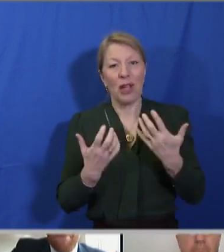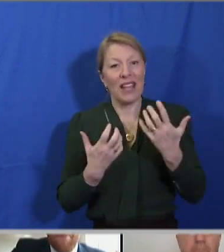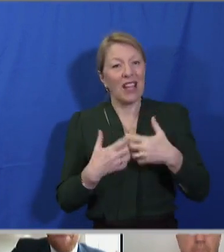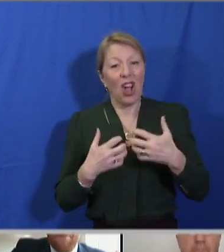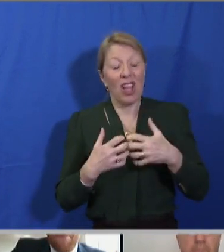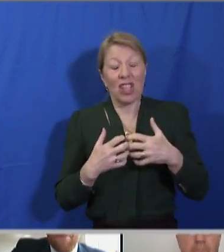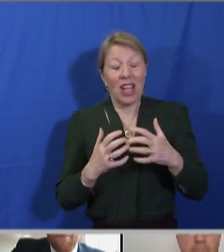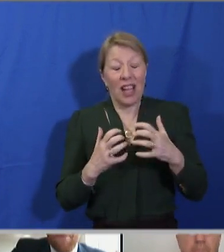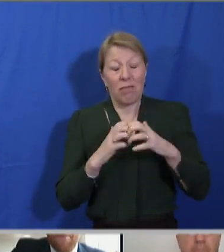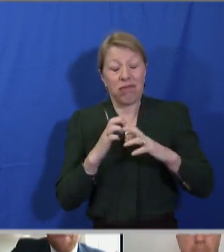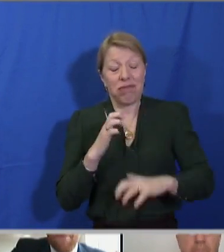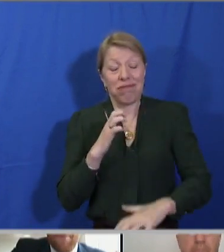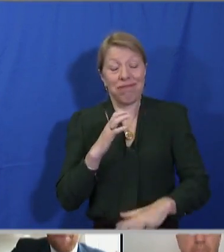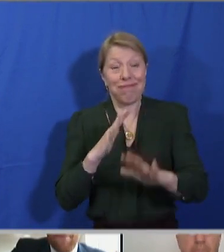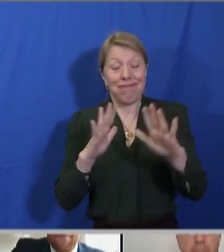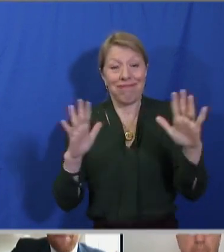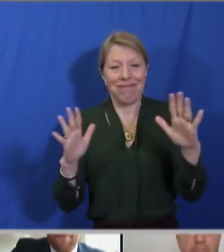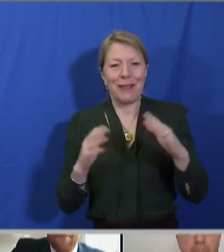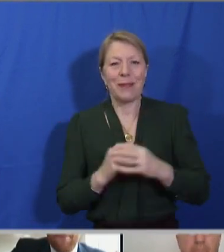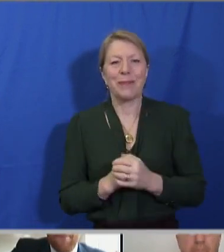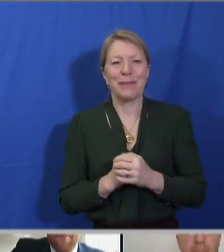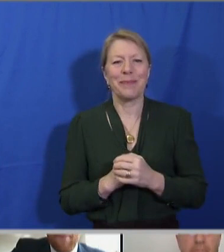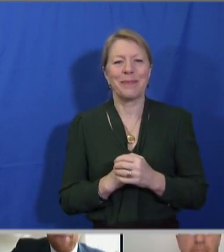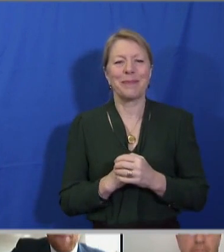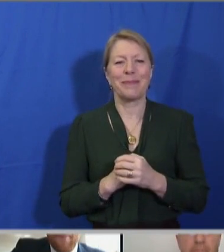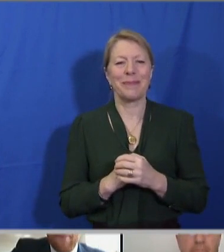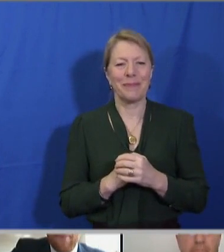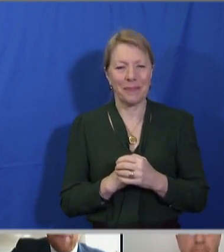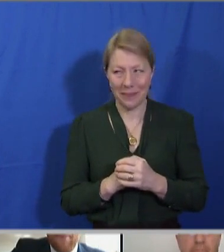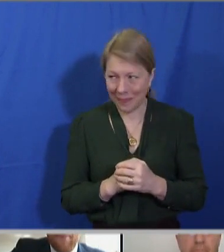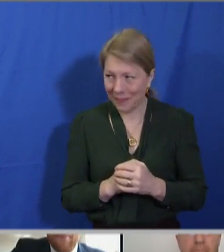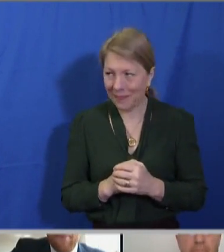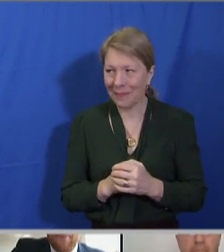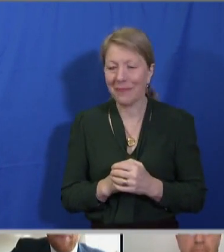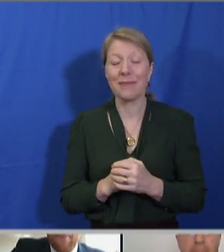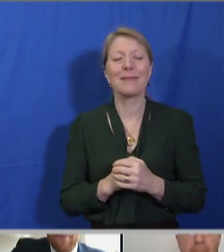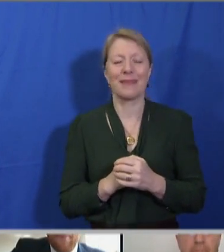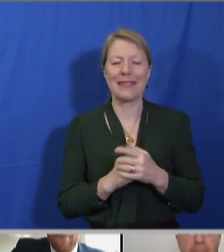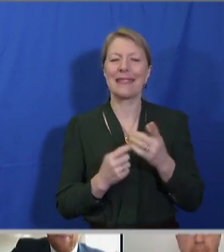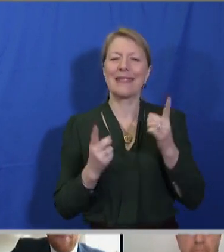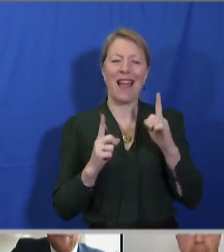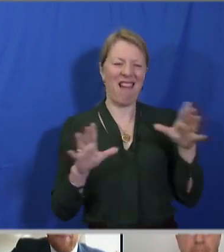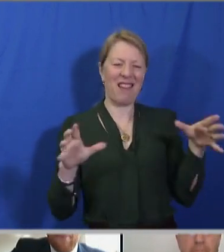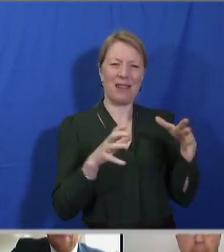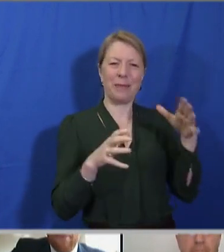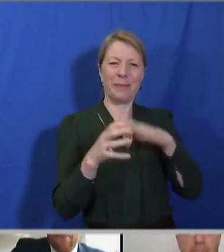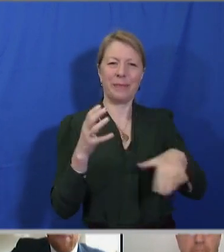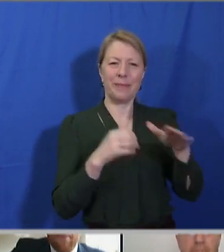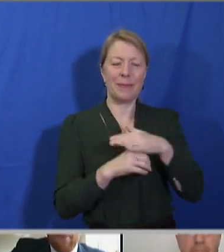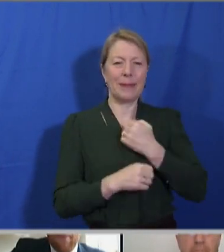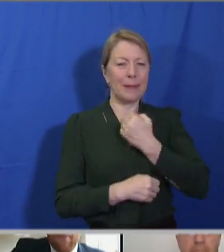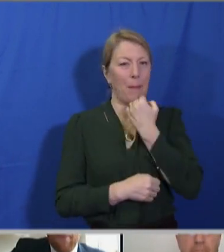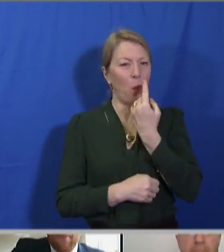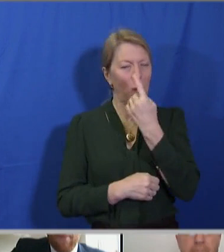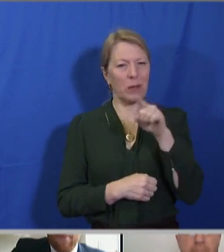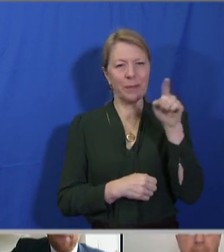yeah. As I am with Ryan. In terms of workforce, my primary area would be in relation to domiciliary care and